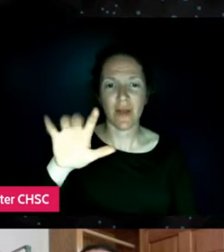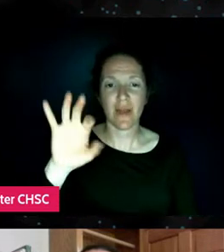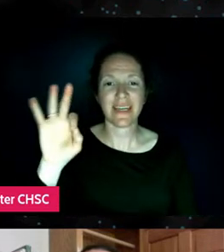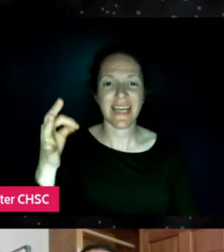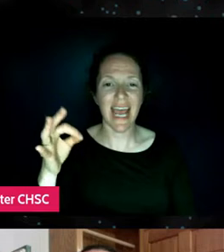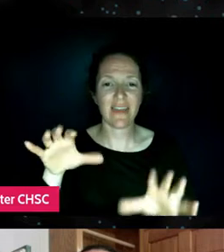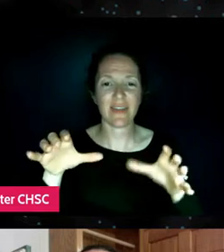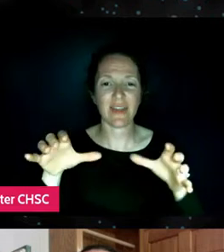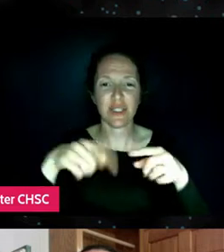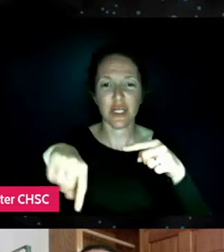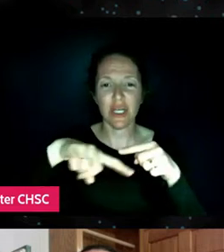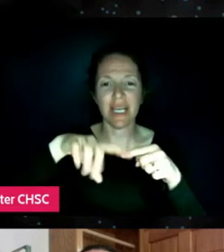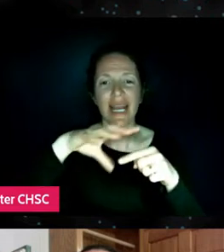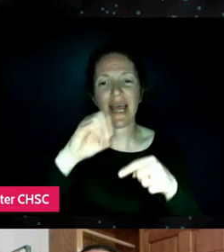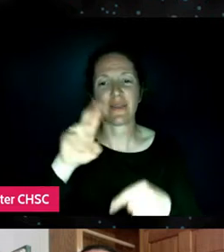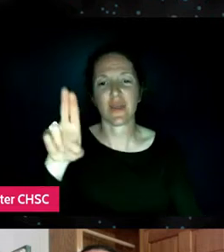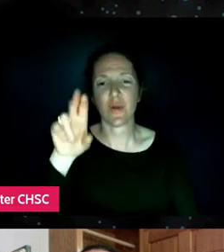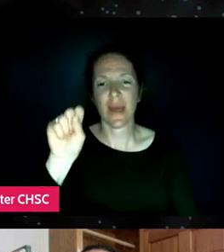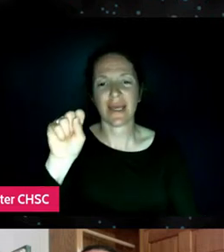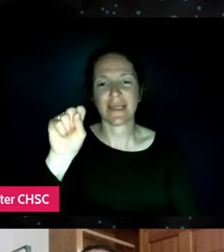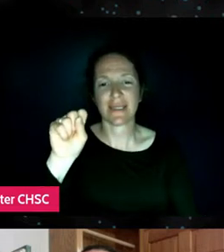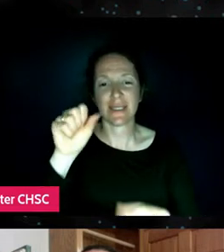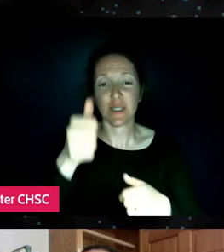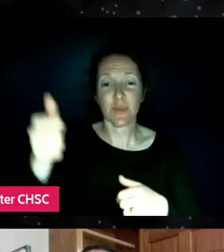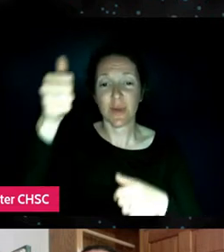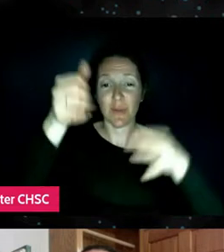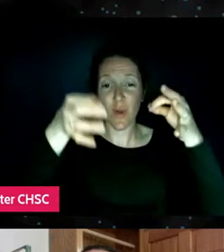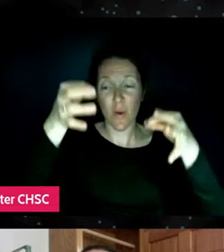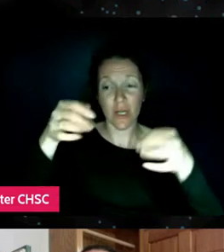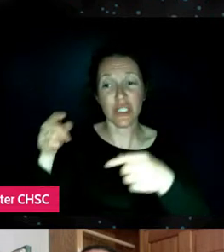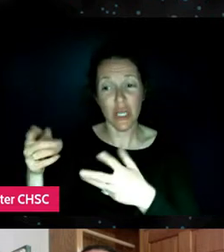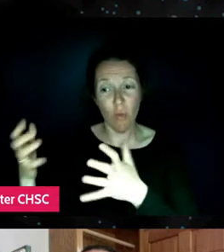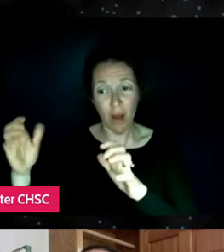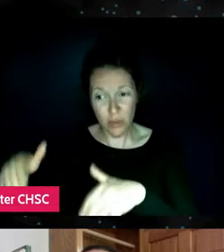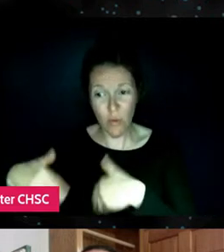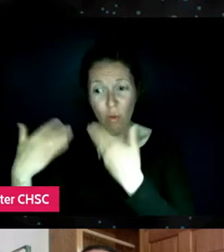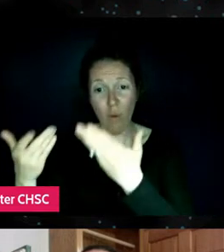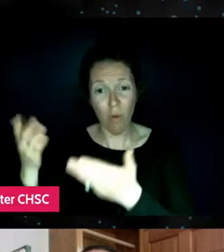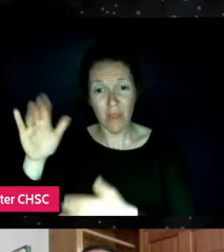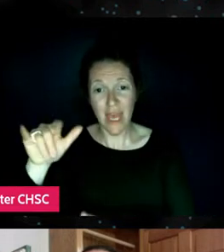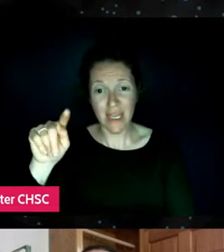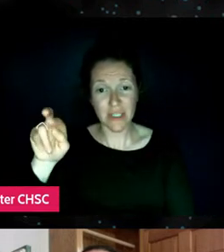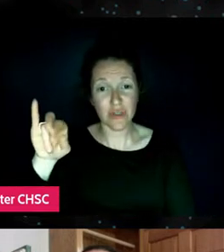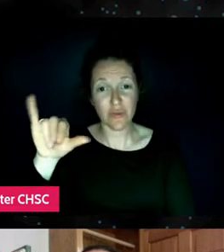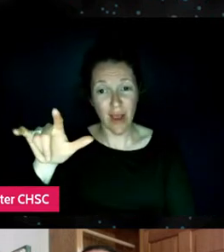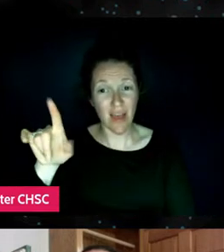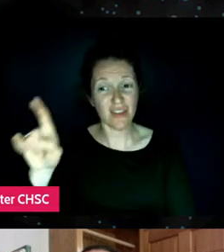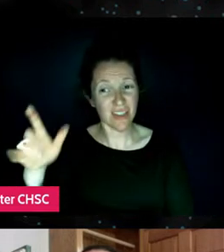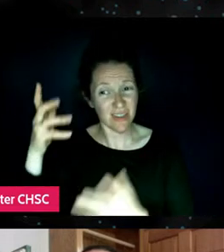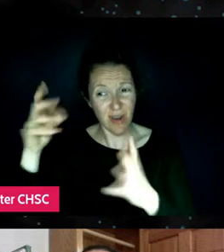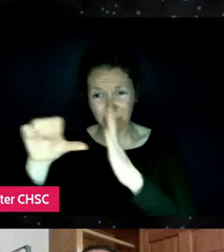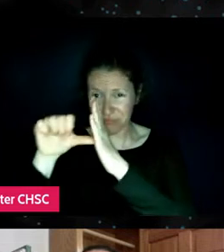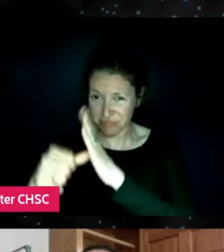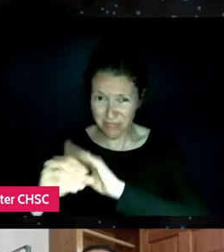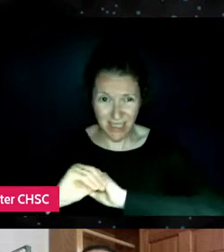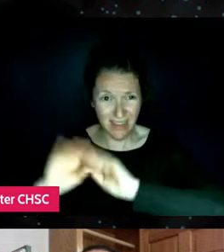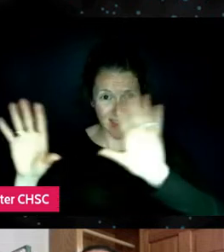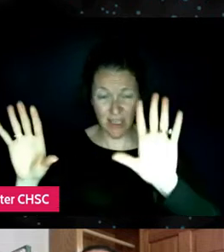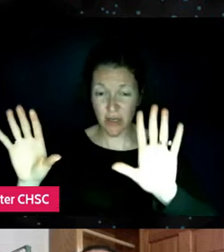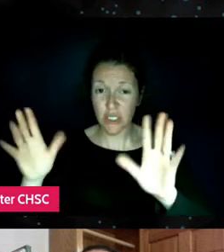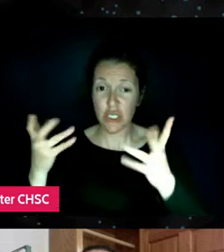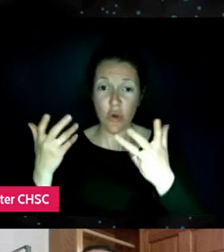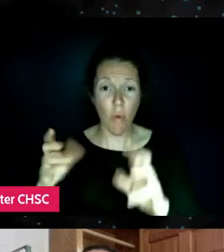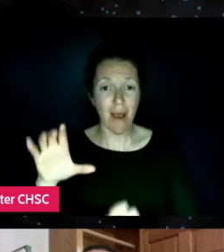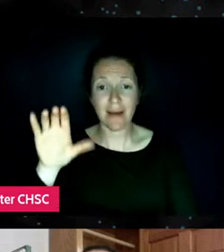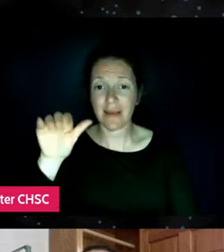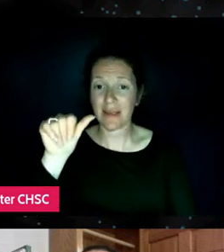Court intervening, she would have held that trial. And she has made that very clear, that she did not want this case to go up